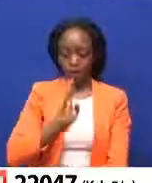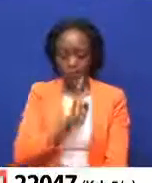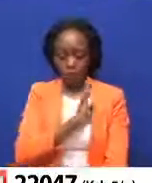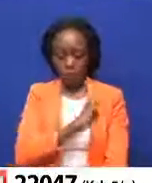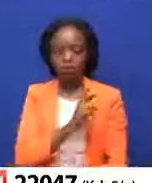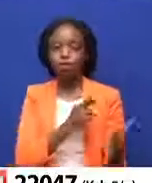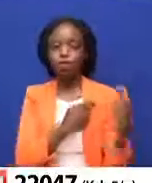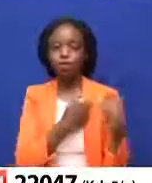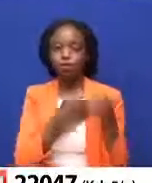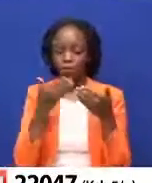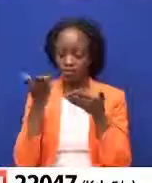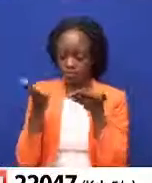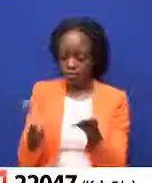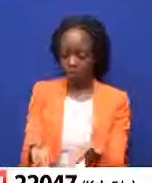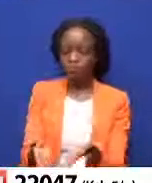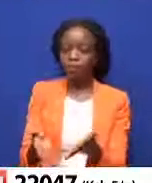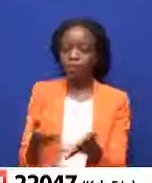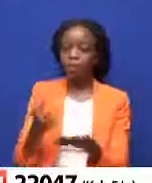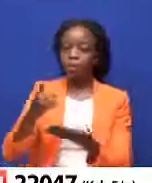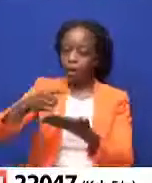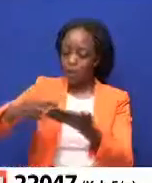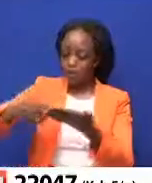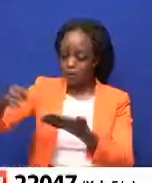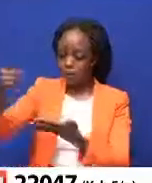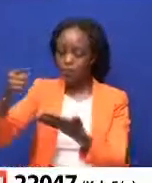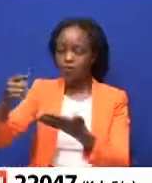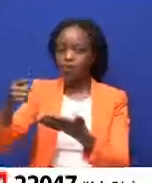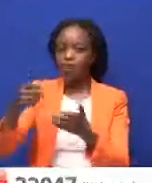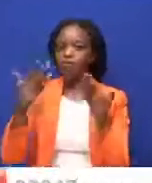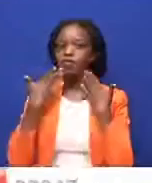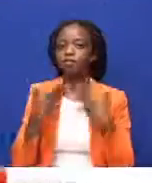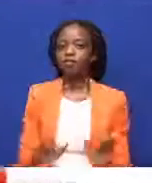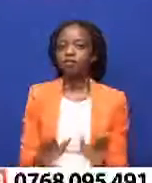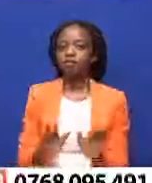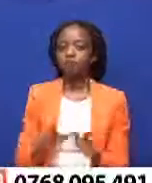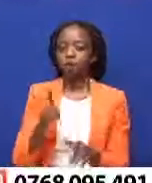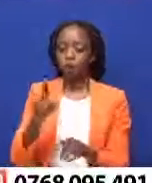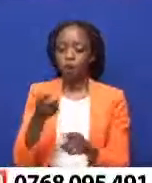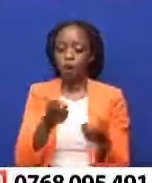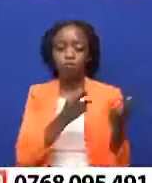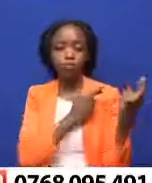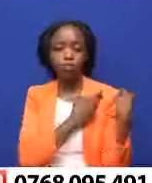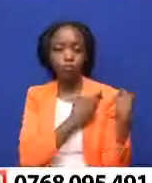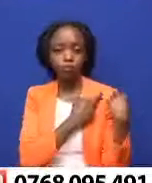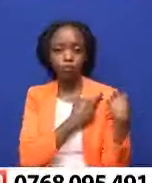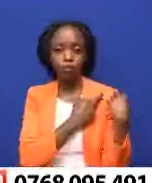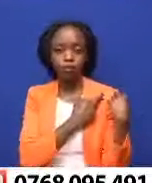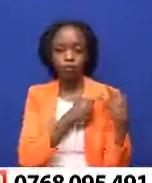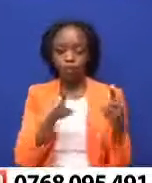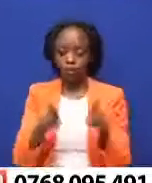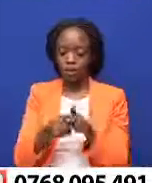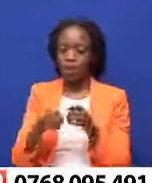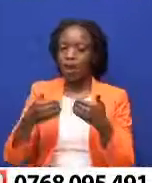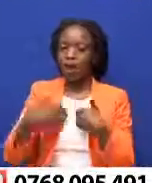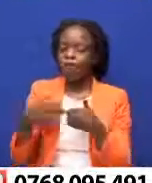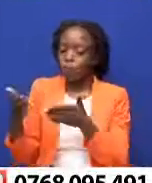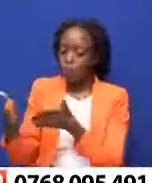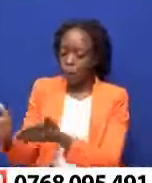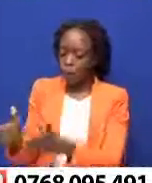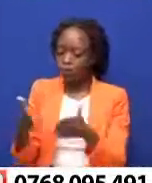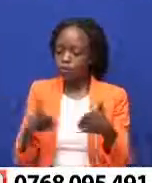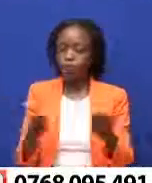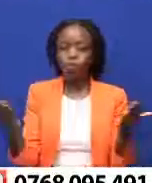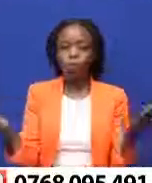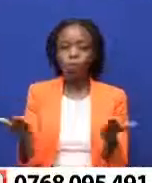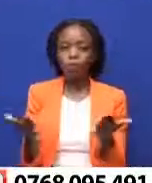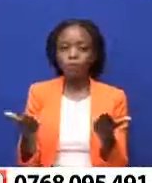which was there, which was passed, approved by the NEC. It was the one in charge. And we had an opportunity whereby